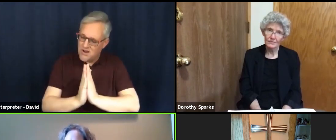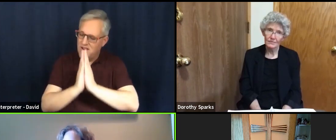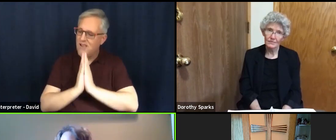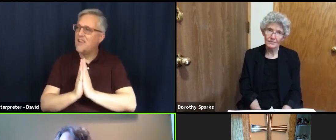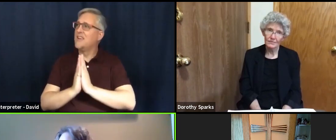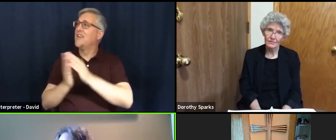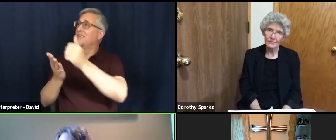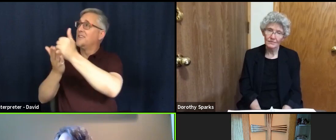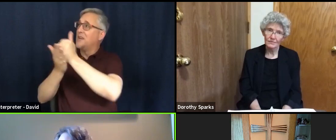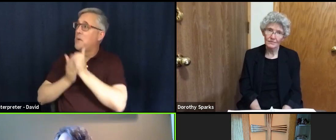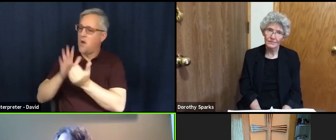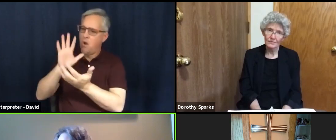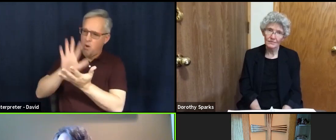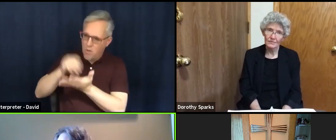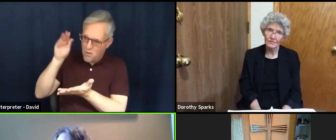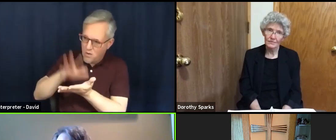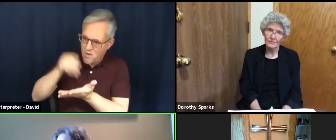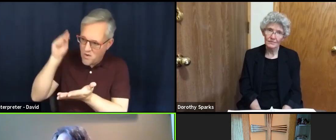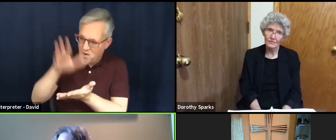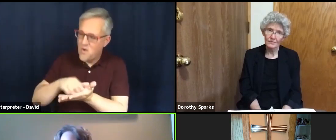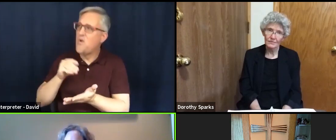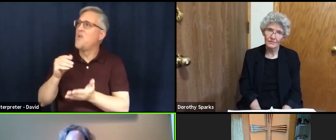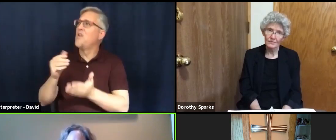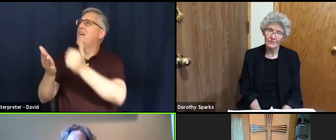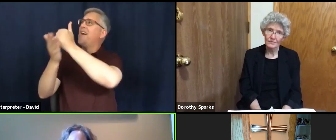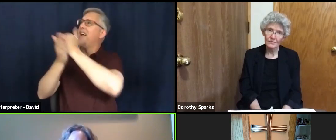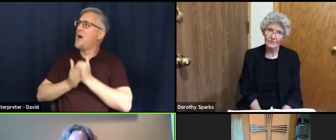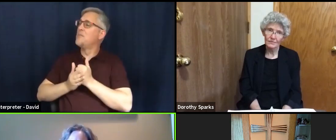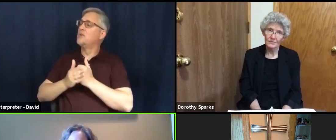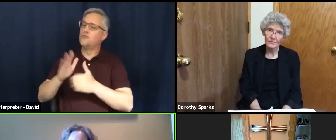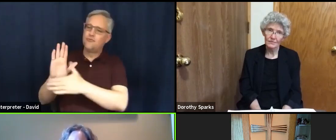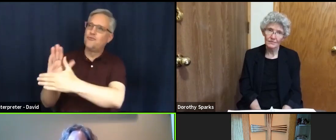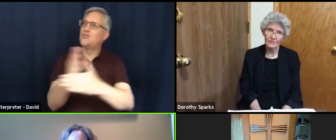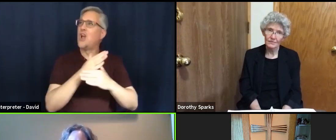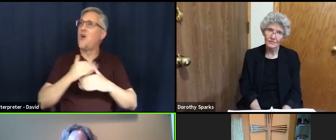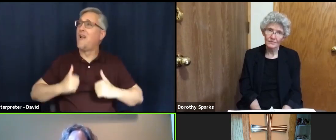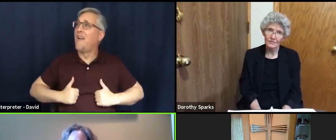people who share life and love our neighbors,